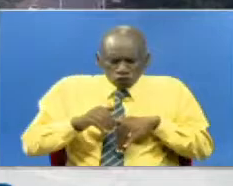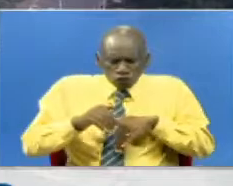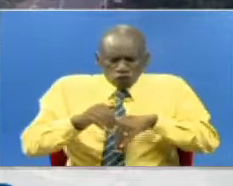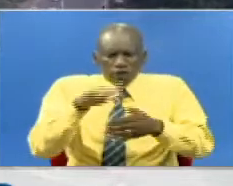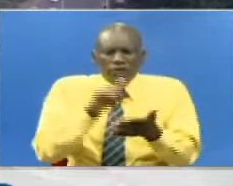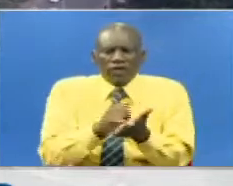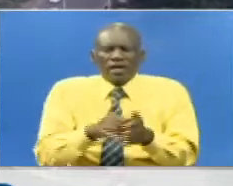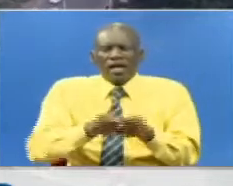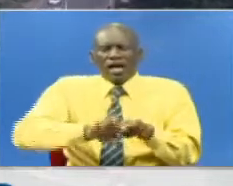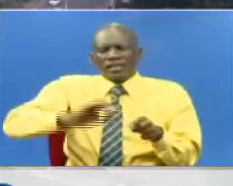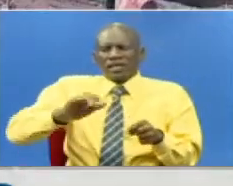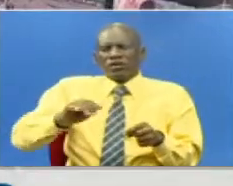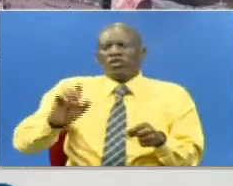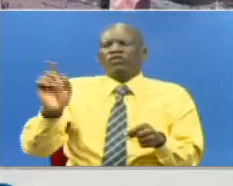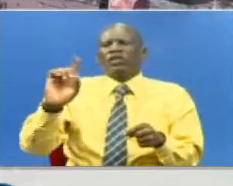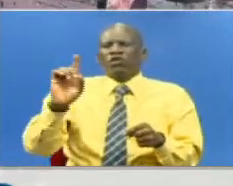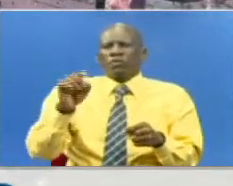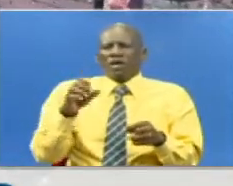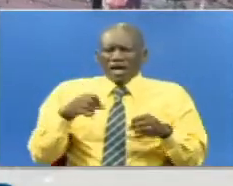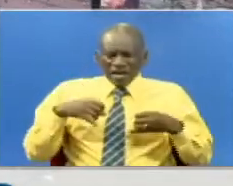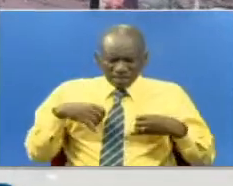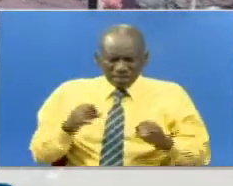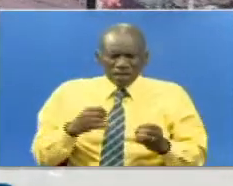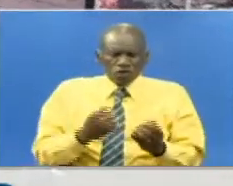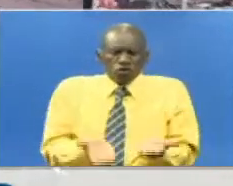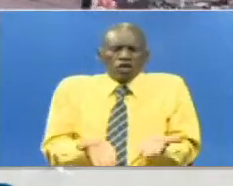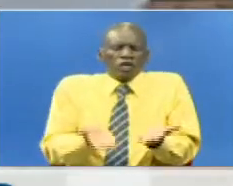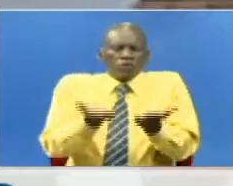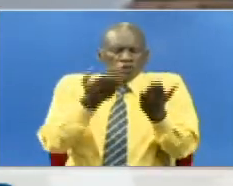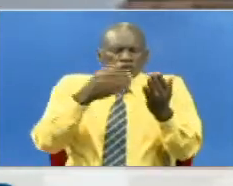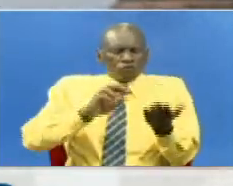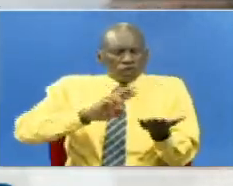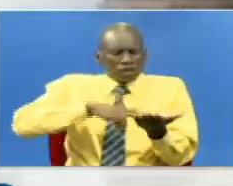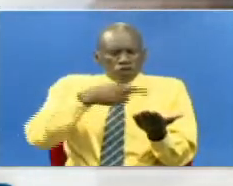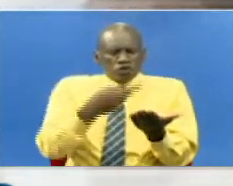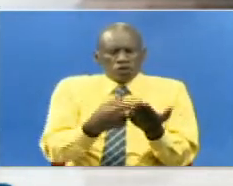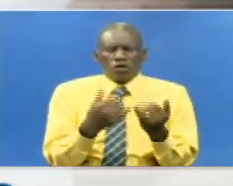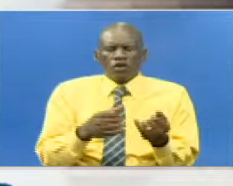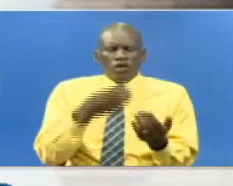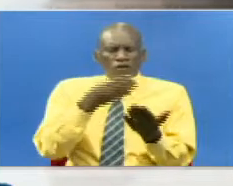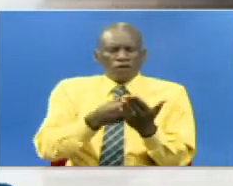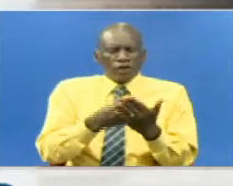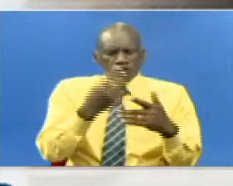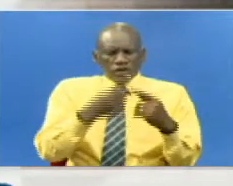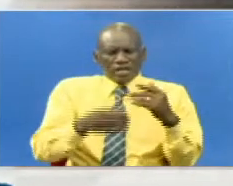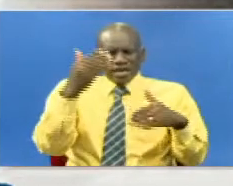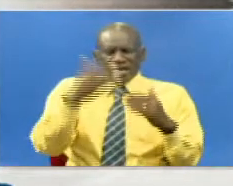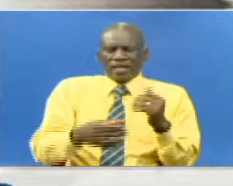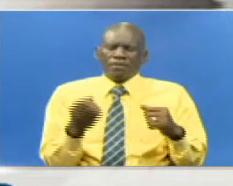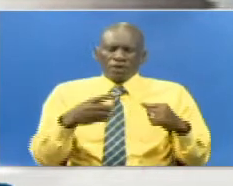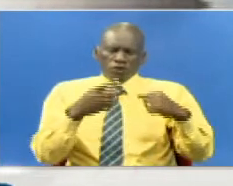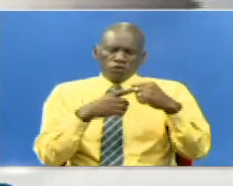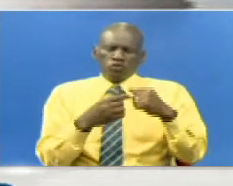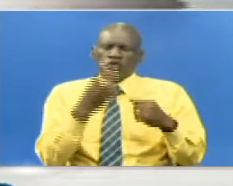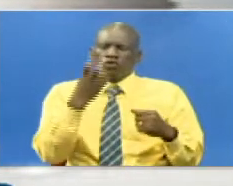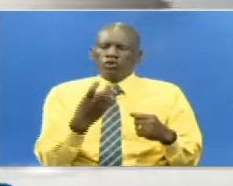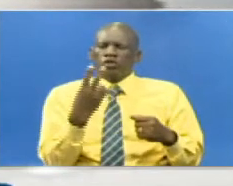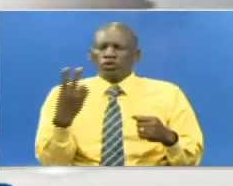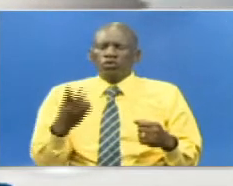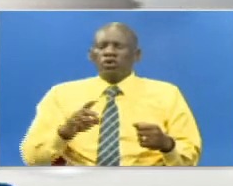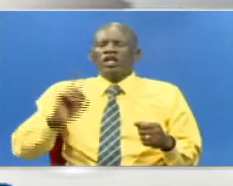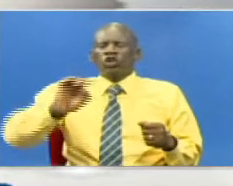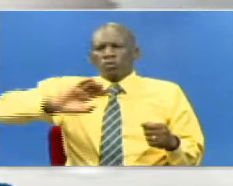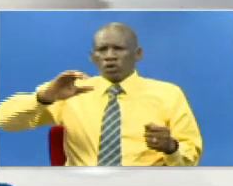county seeks to enhance its own source revenue potential. In the financial year ended June 2022, the county of Nairobi